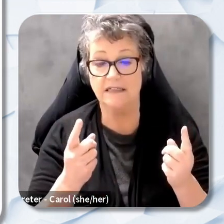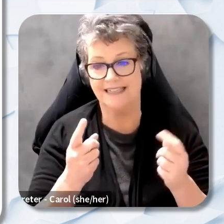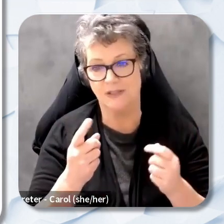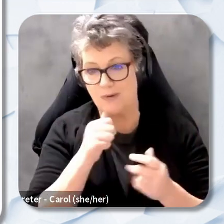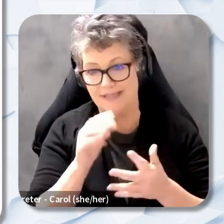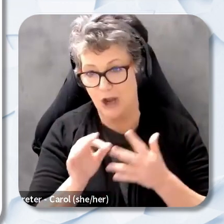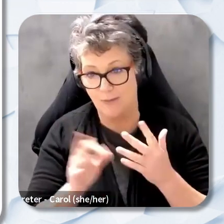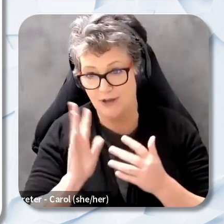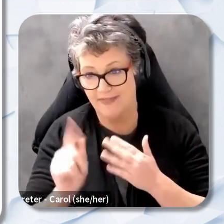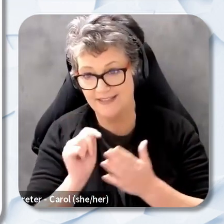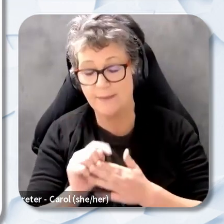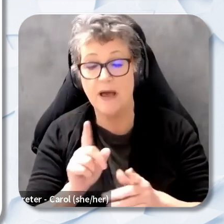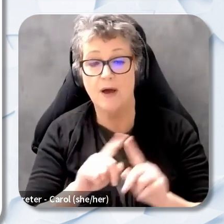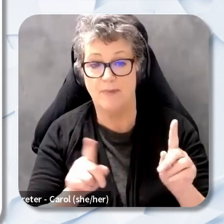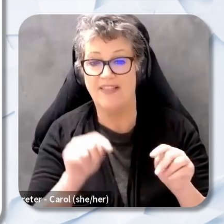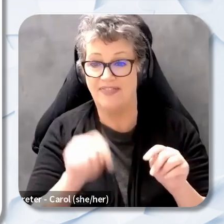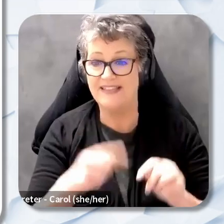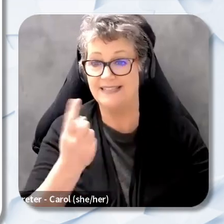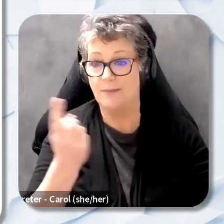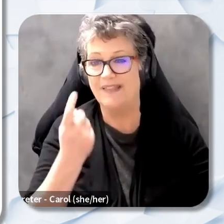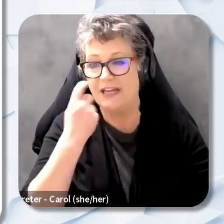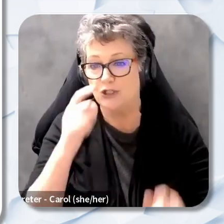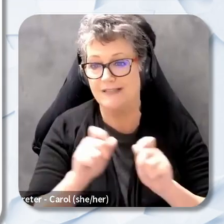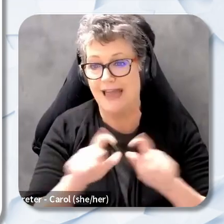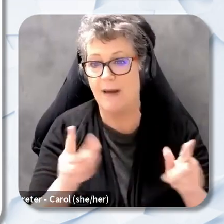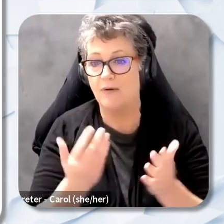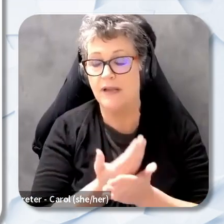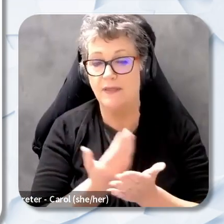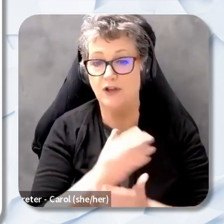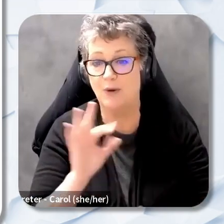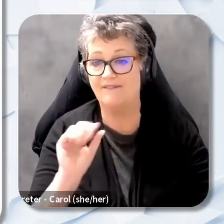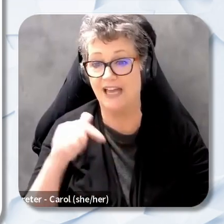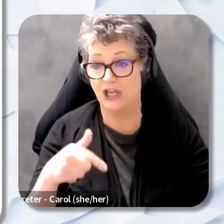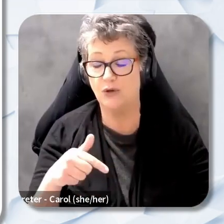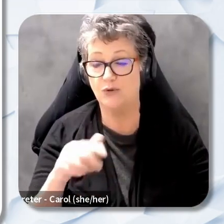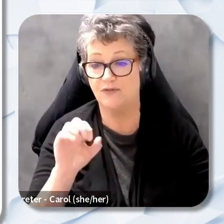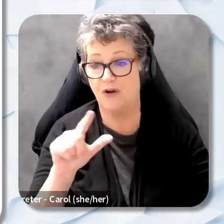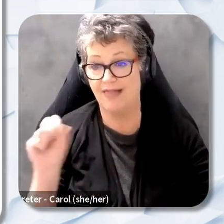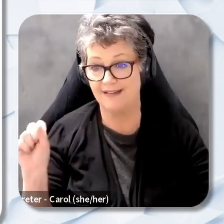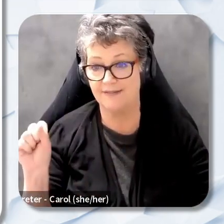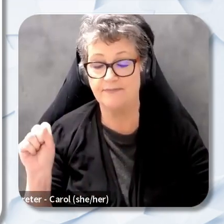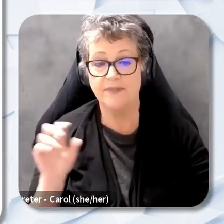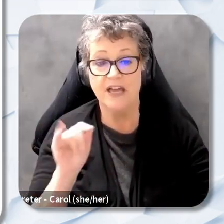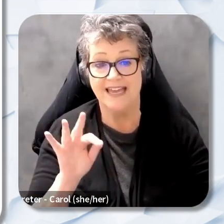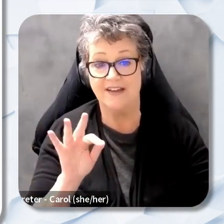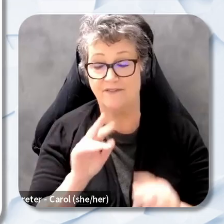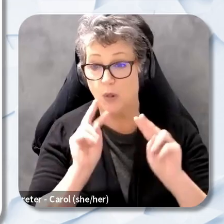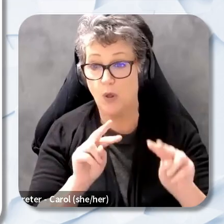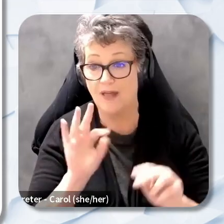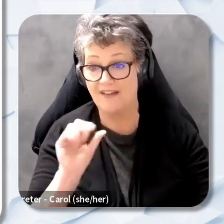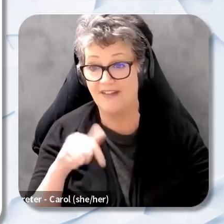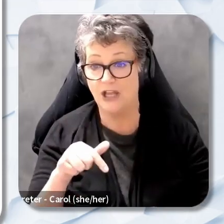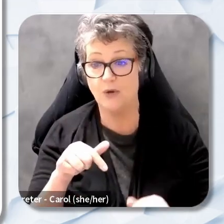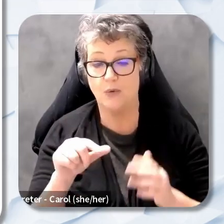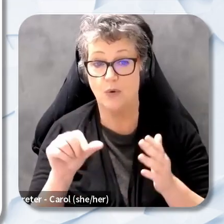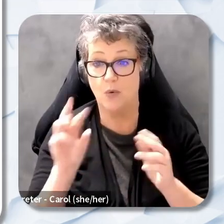option. However, this is something that just came out in the new FAQs for class. So if you look on the FAQ webpage,